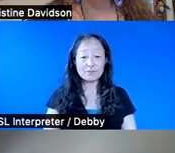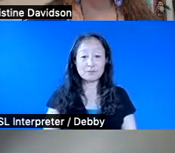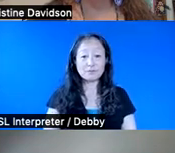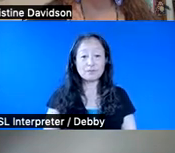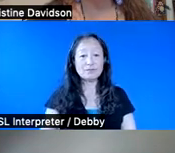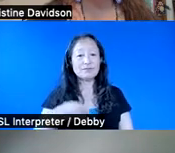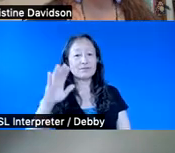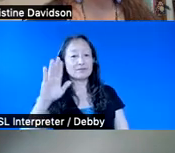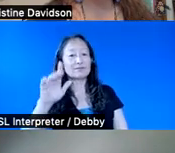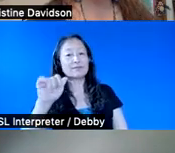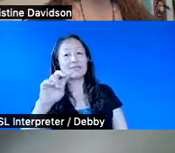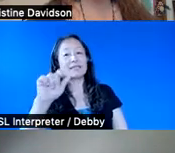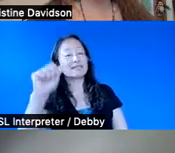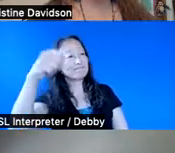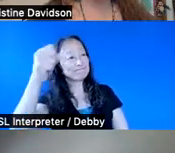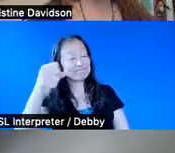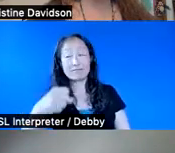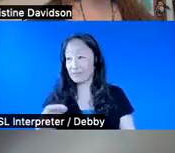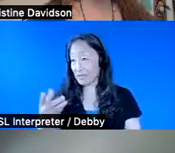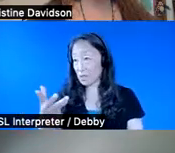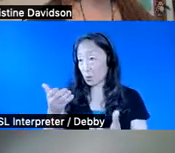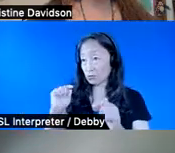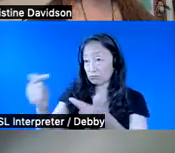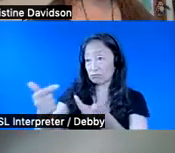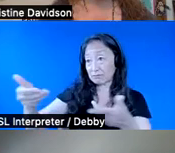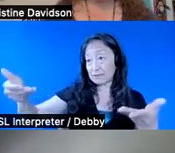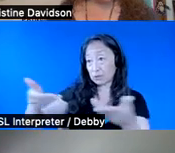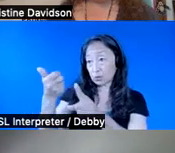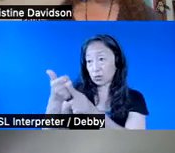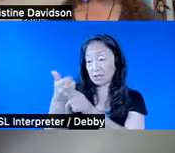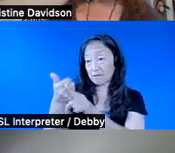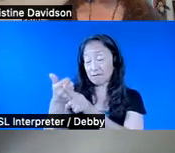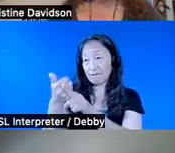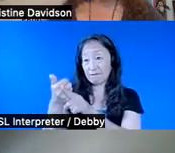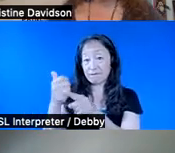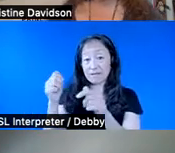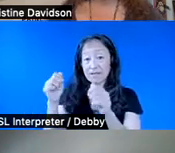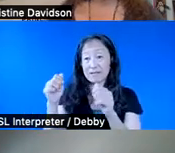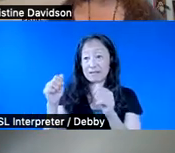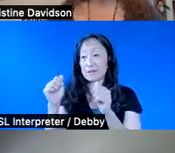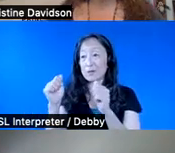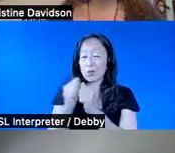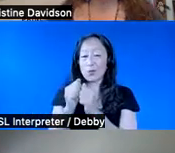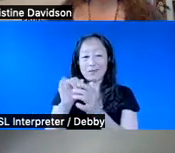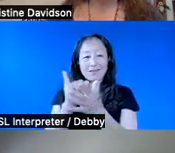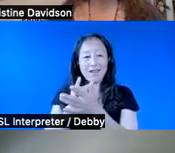Yes, I am. Do you want to go ahead and introduce yourself with this little? So,